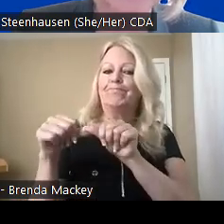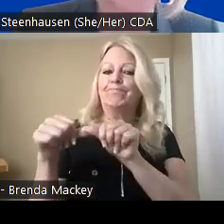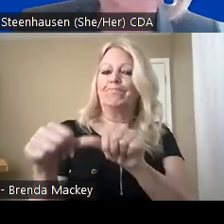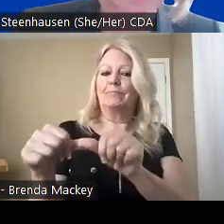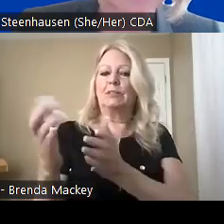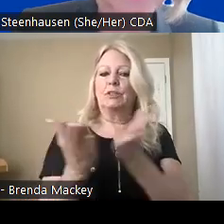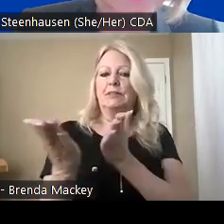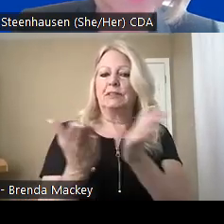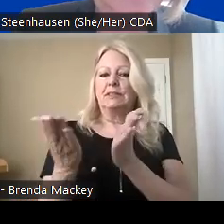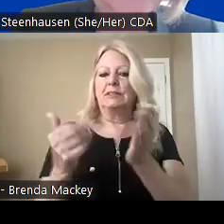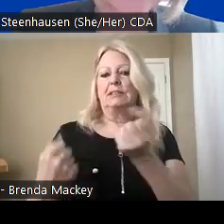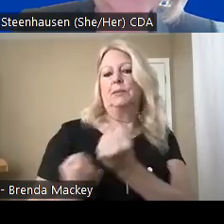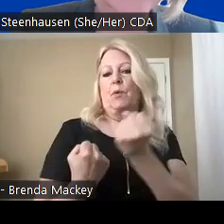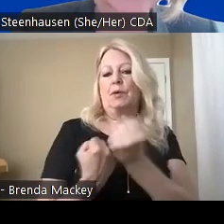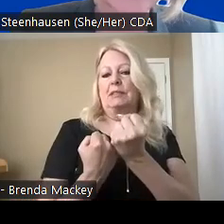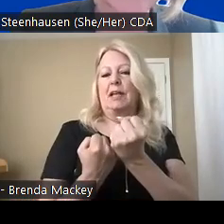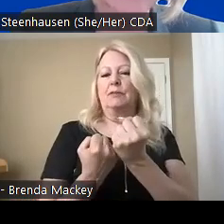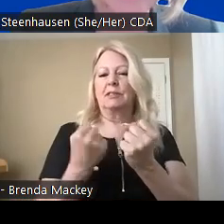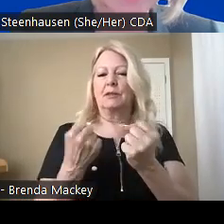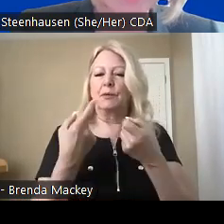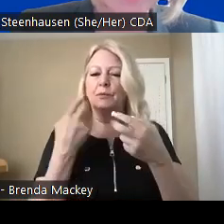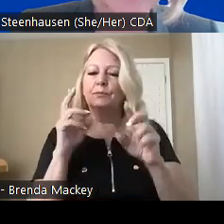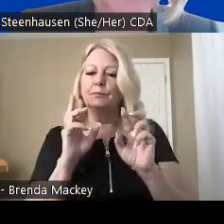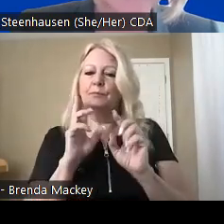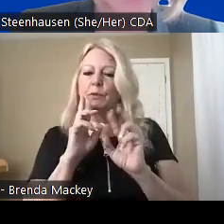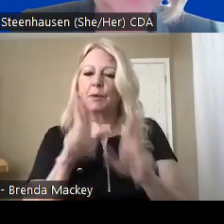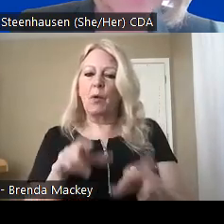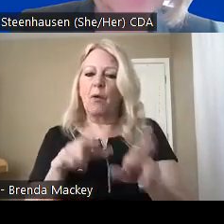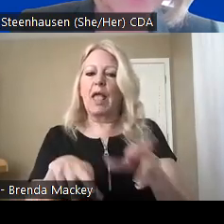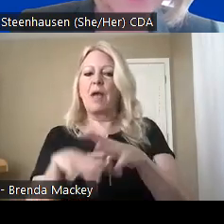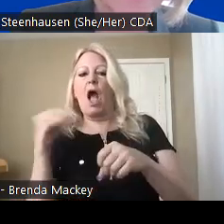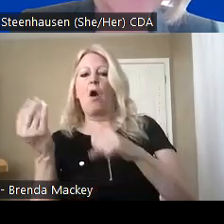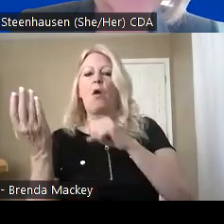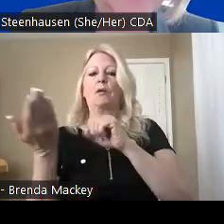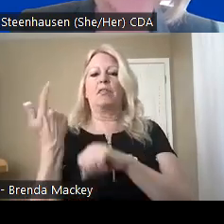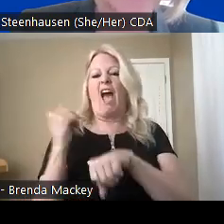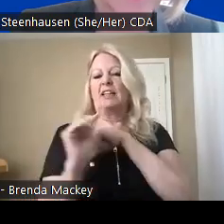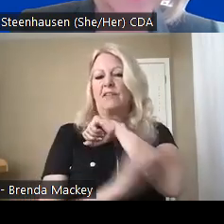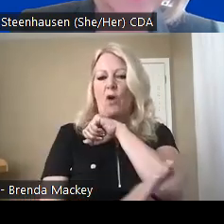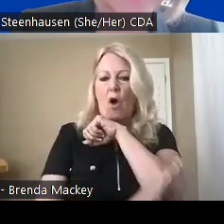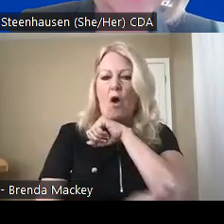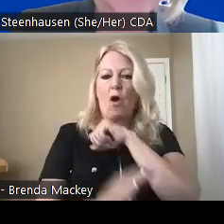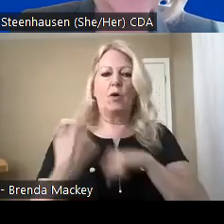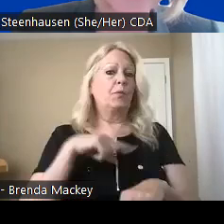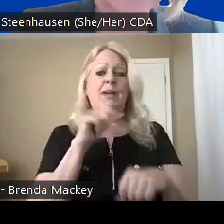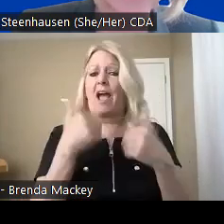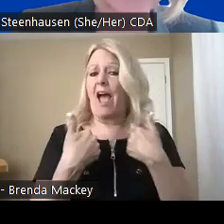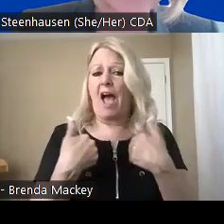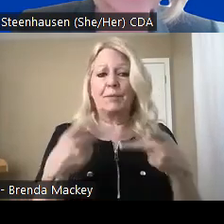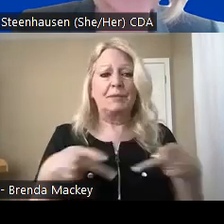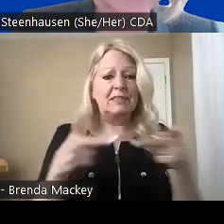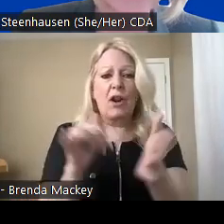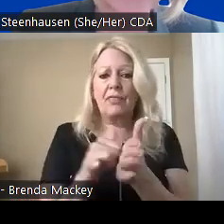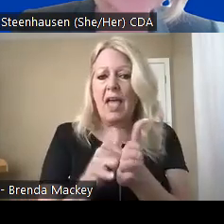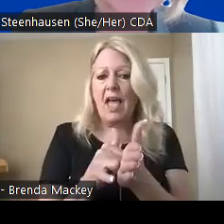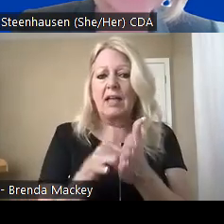released last fall. The administration does not have a position on that, but that is one area of work that's